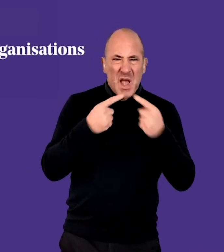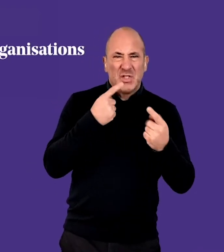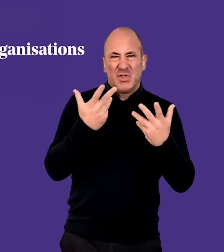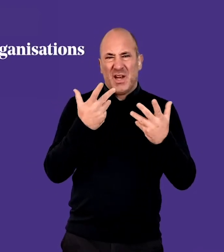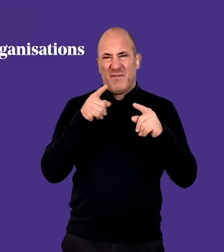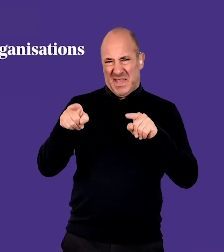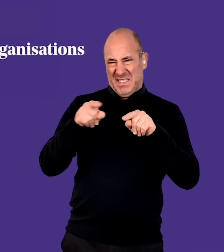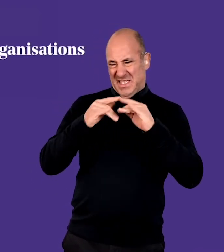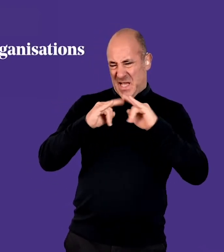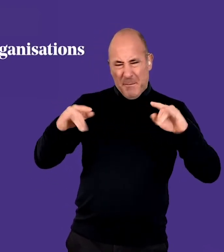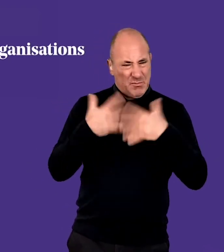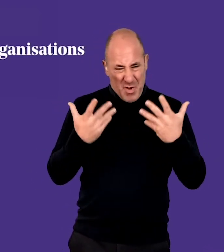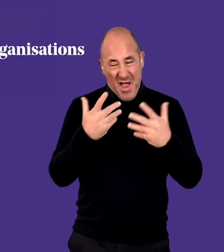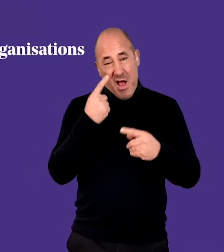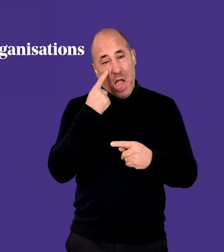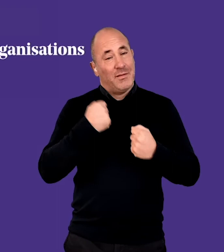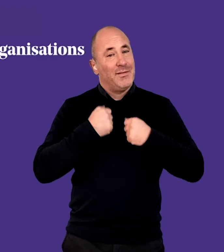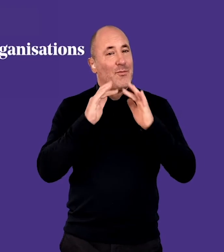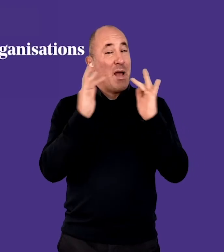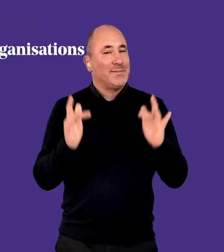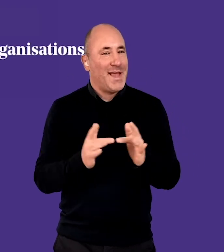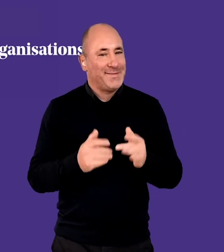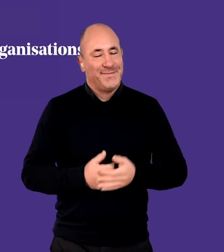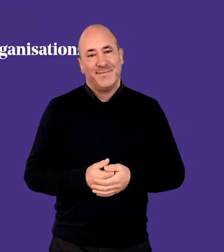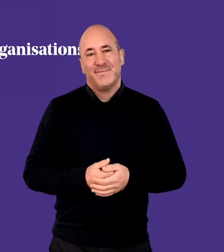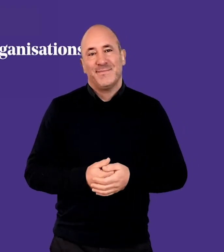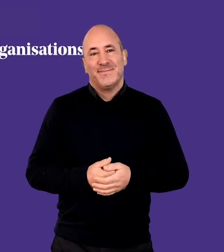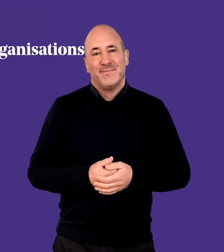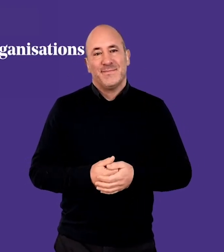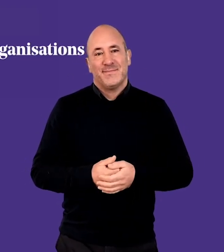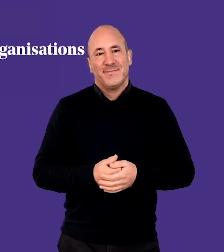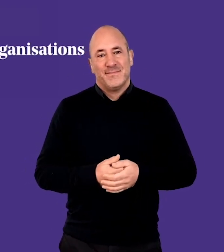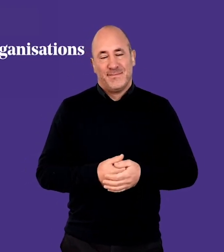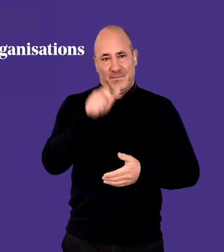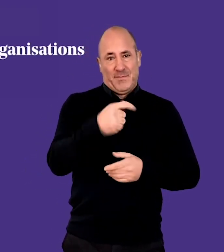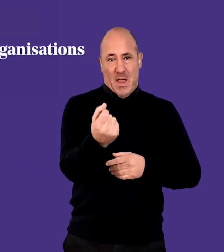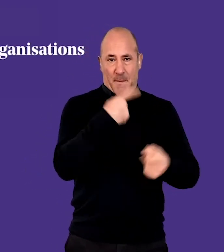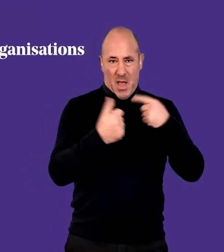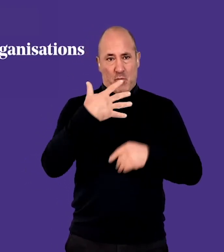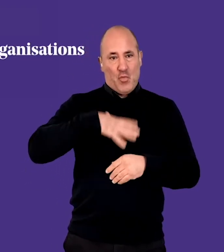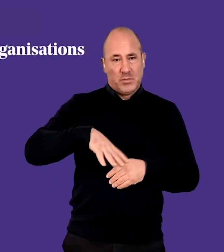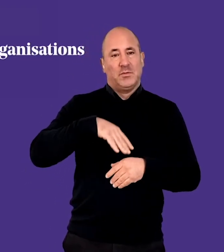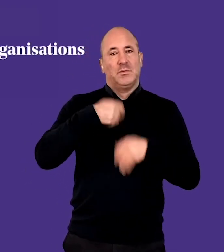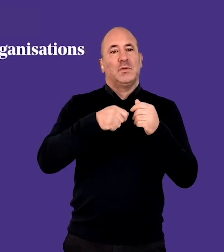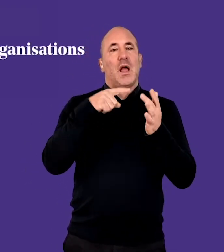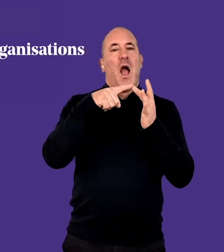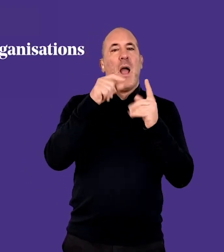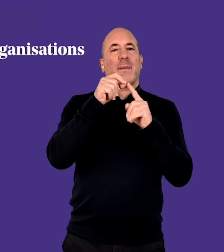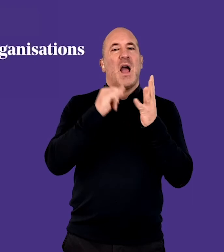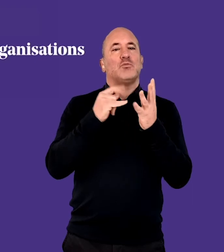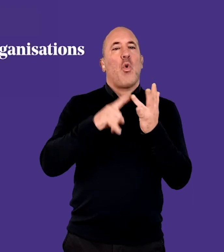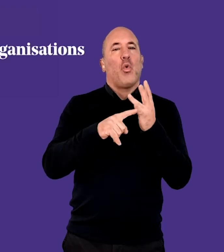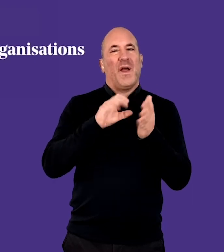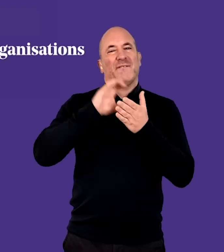You can find all the resources and information you need to complete that template on our website. Each applicant applying to be